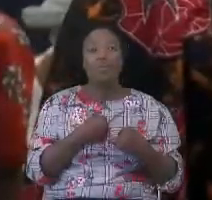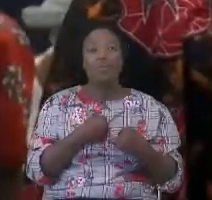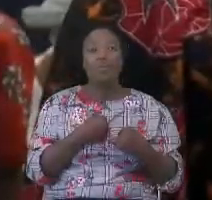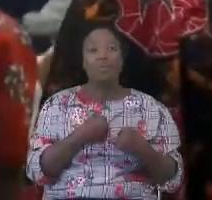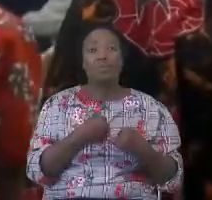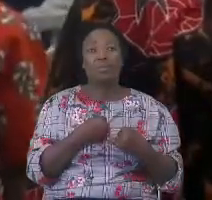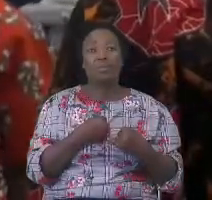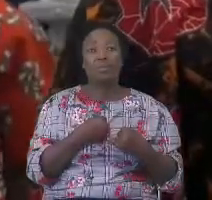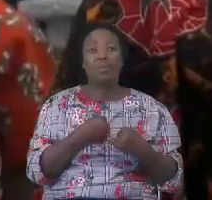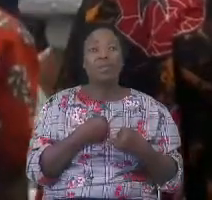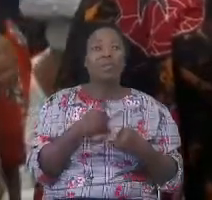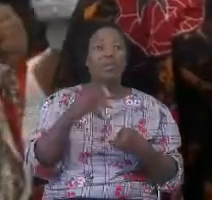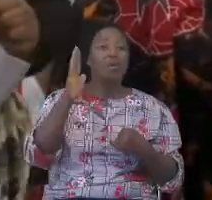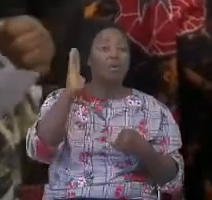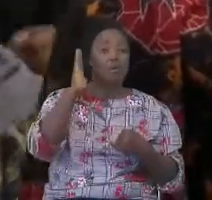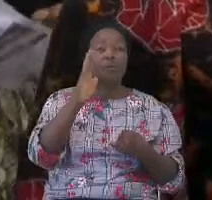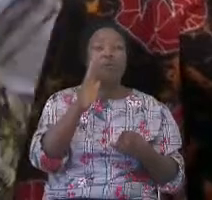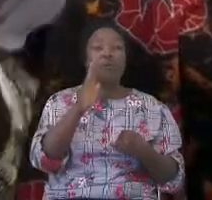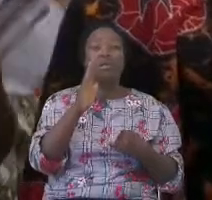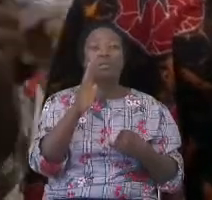eternal joy